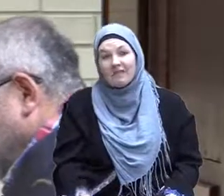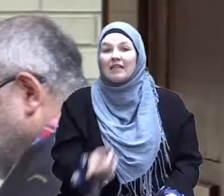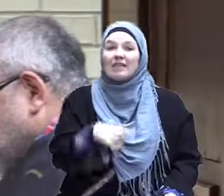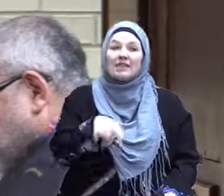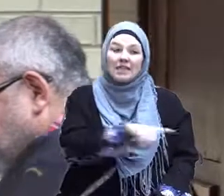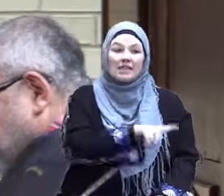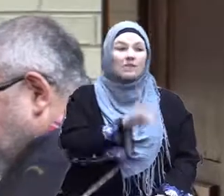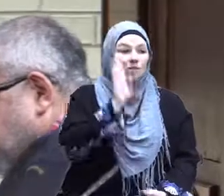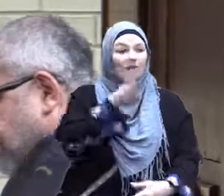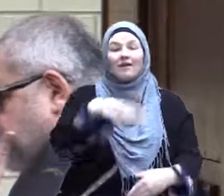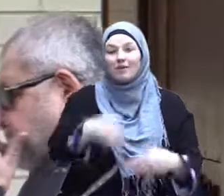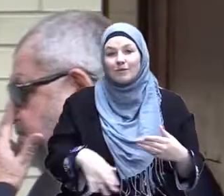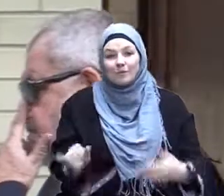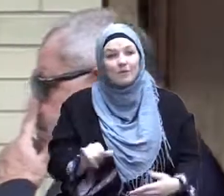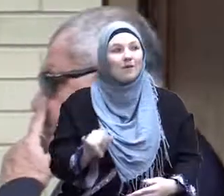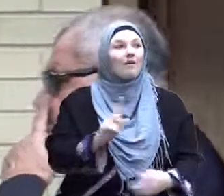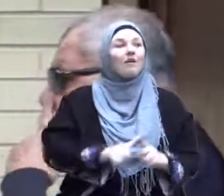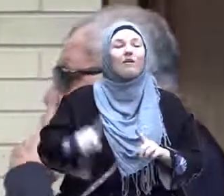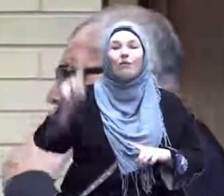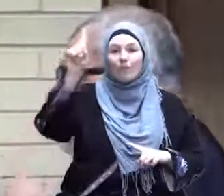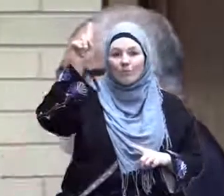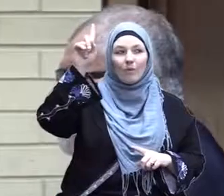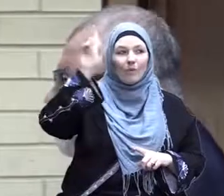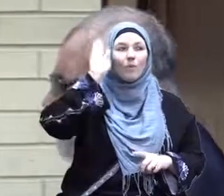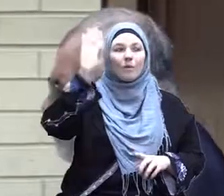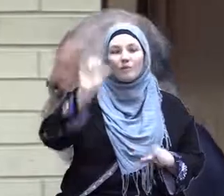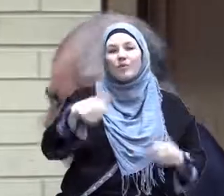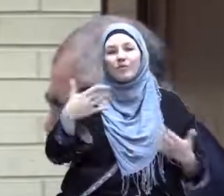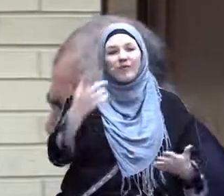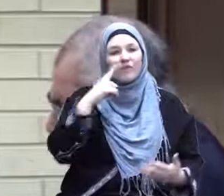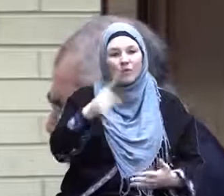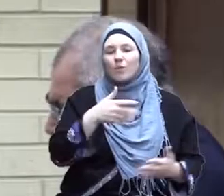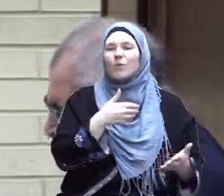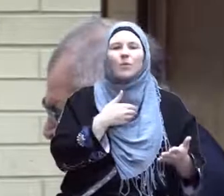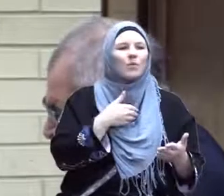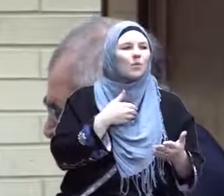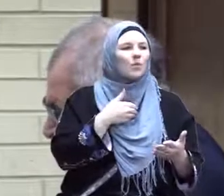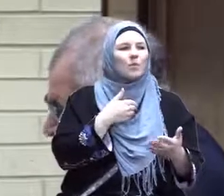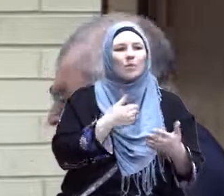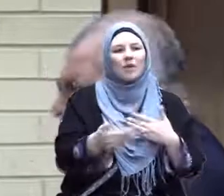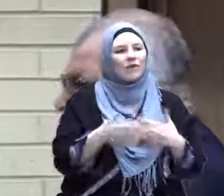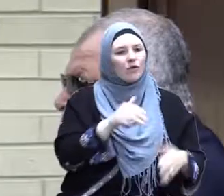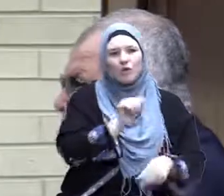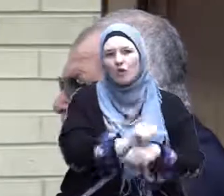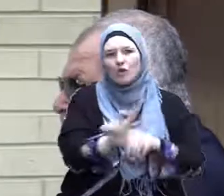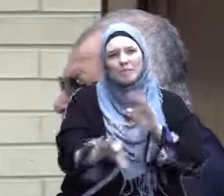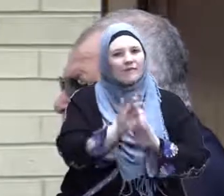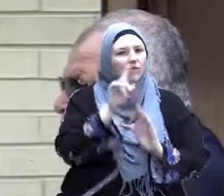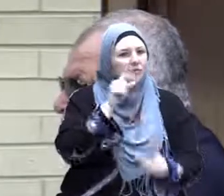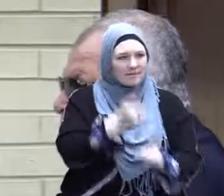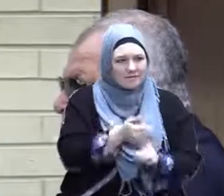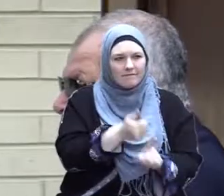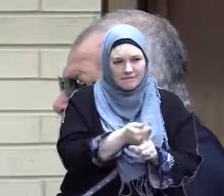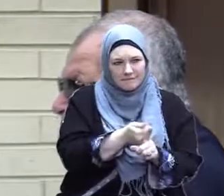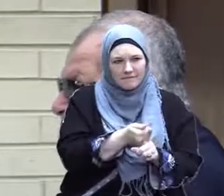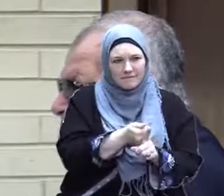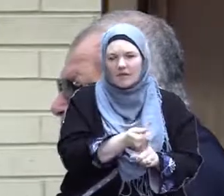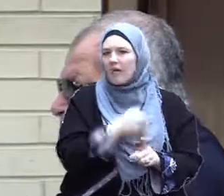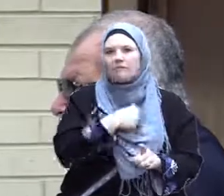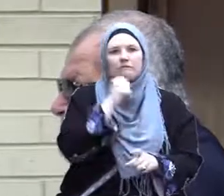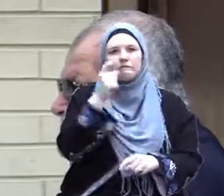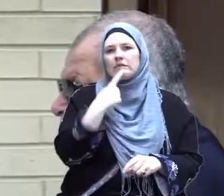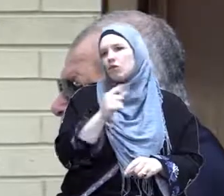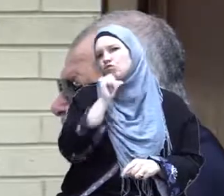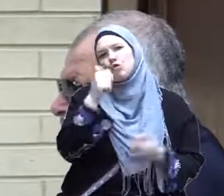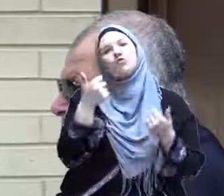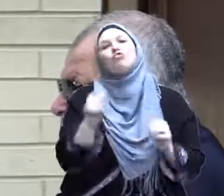an end. And Allah will provide for you whatever work you pick for yourself. I'm not saying